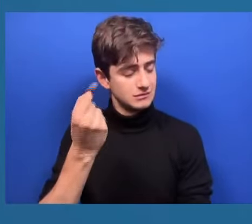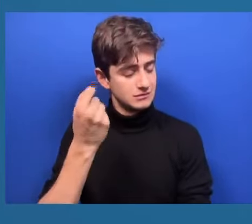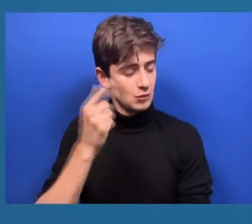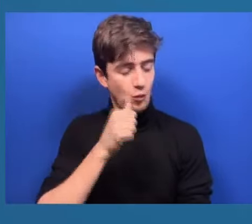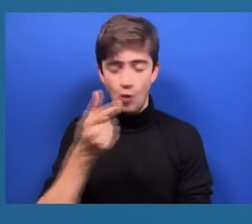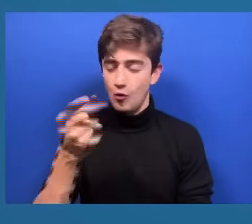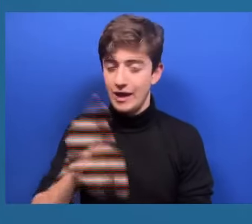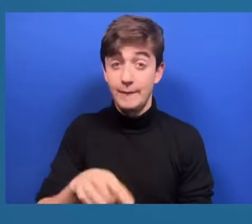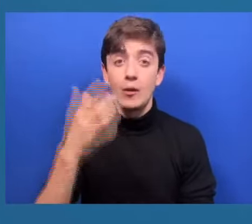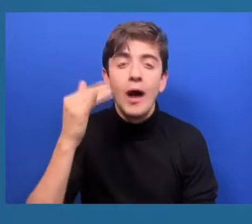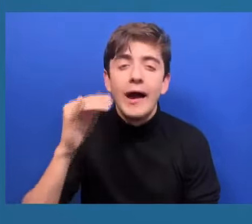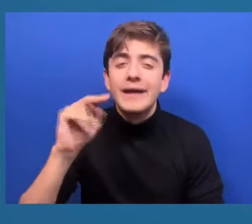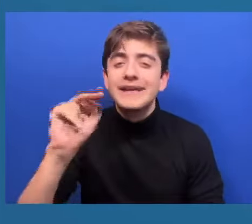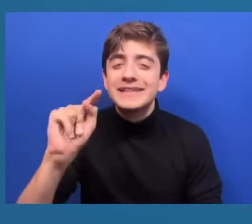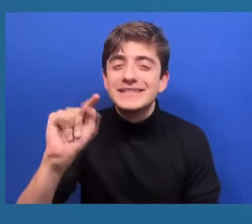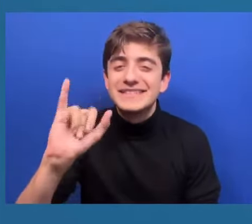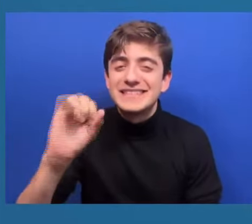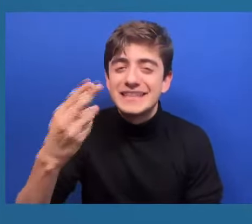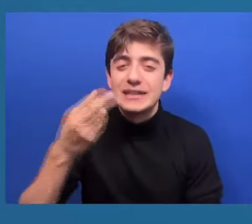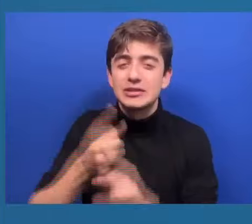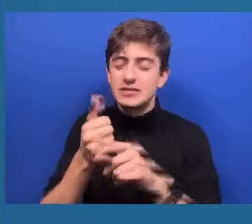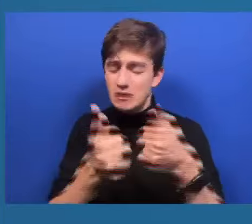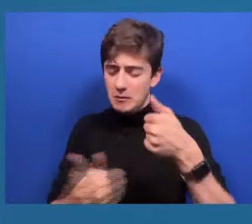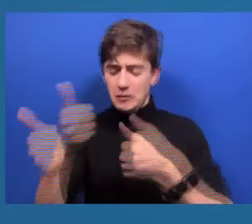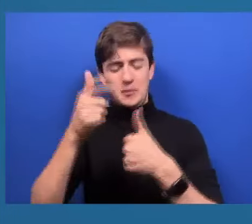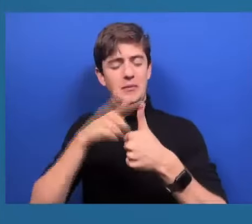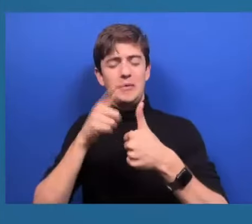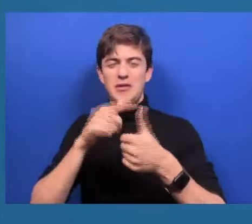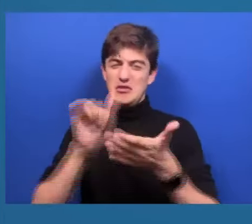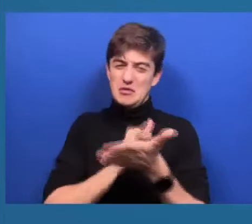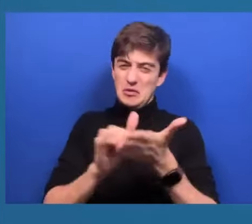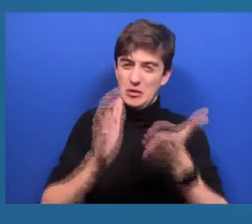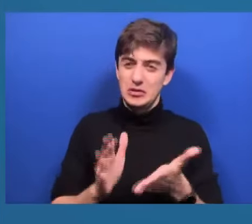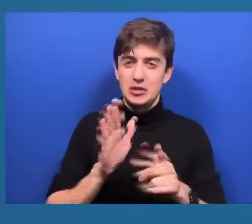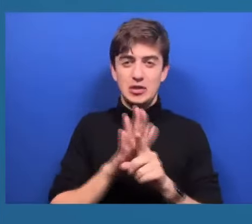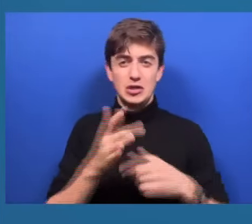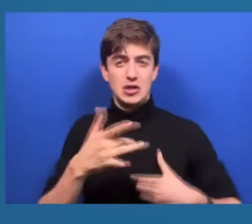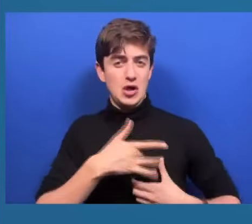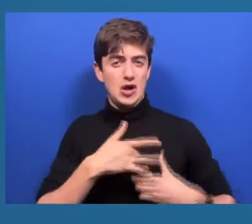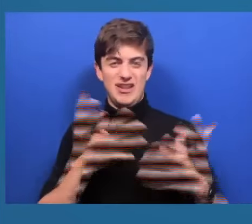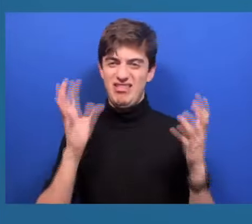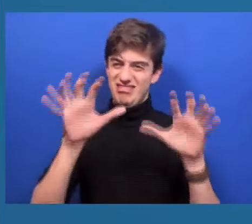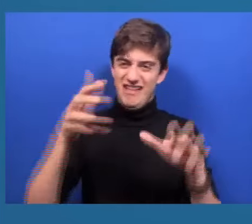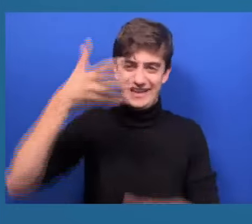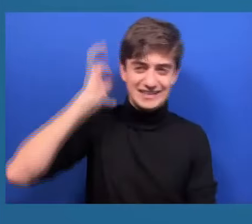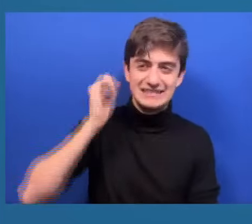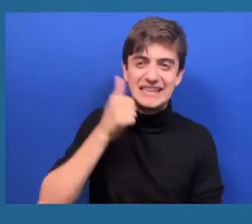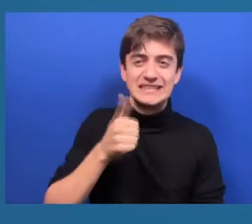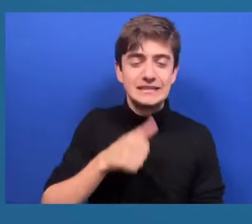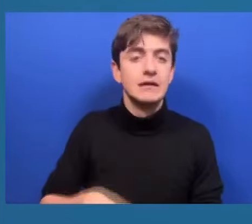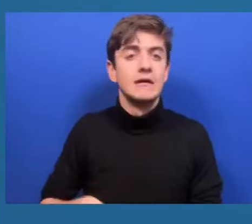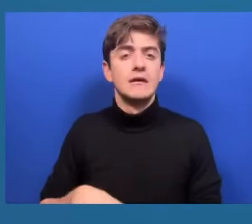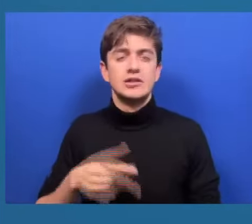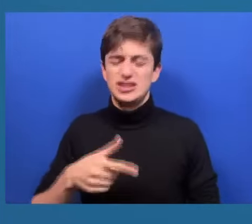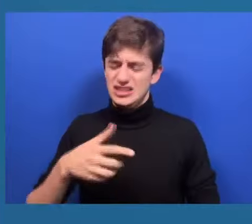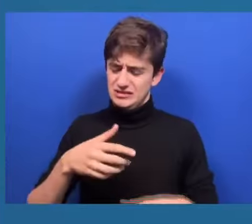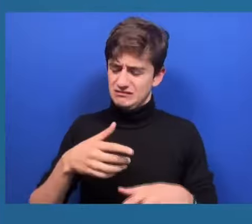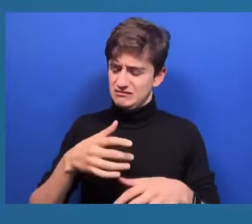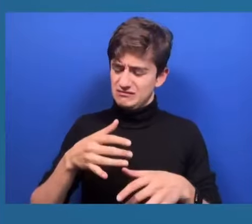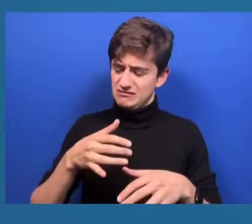is a New Yorker. She has the heart of a lioness. She is tough, and she will withstand. But we gather here